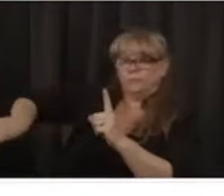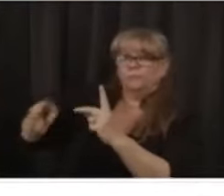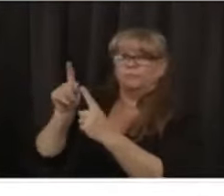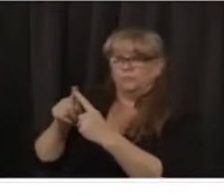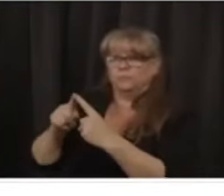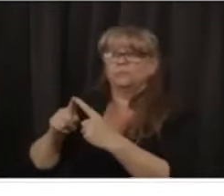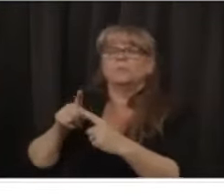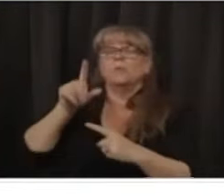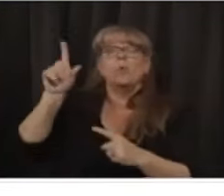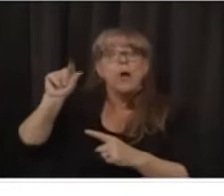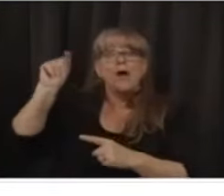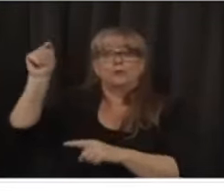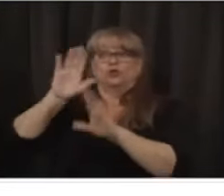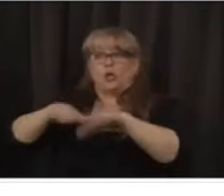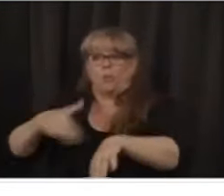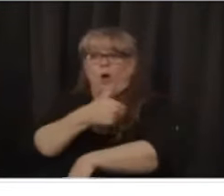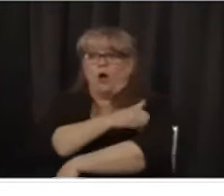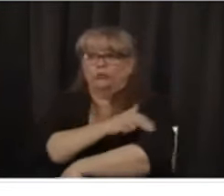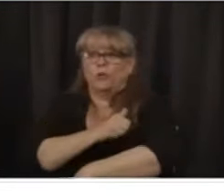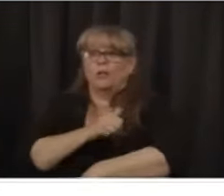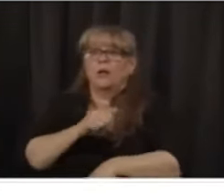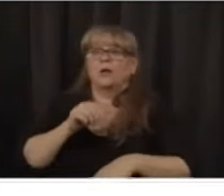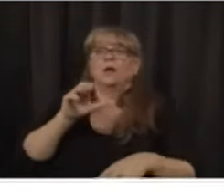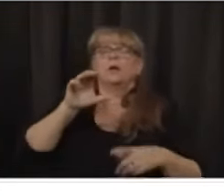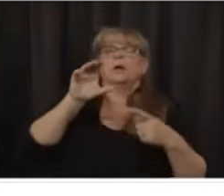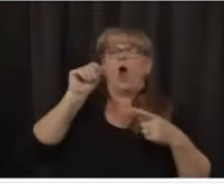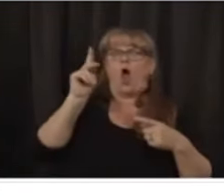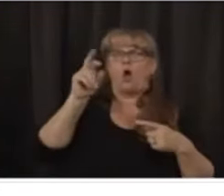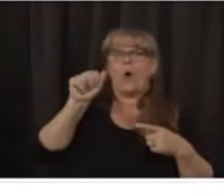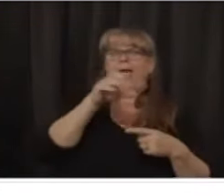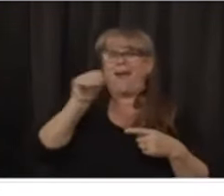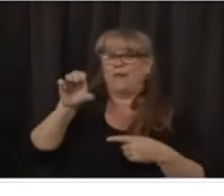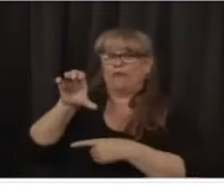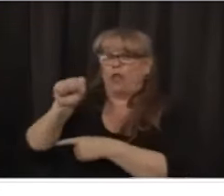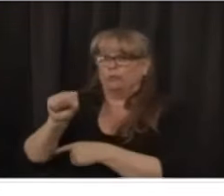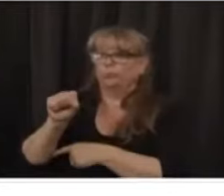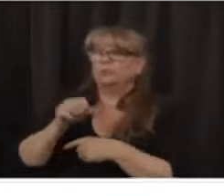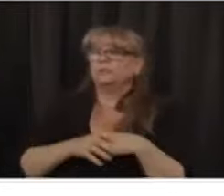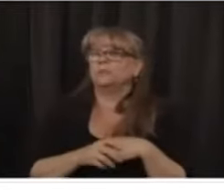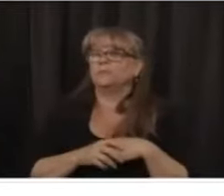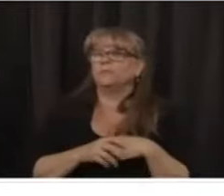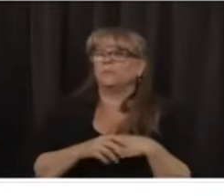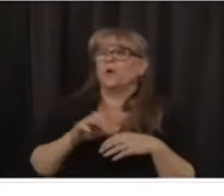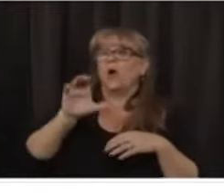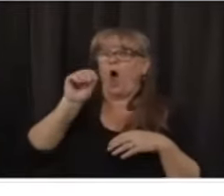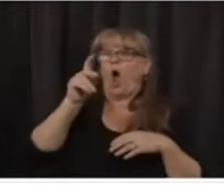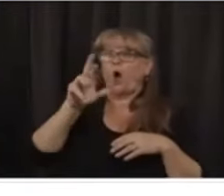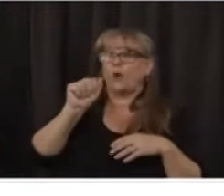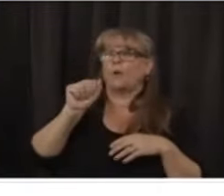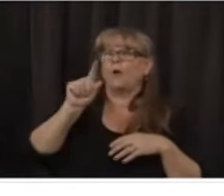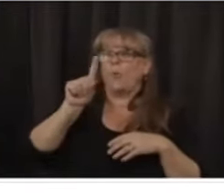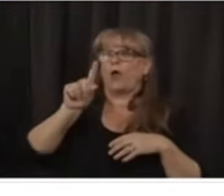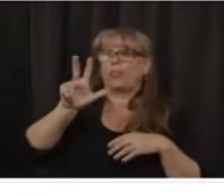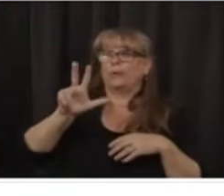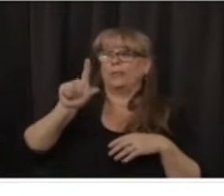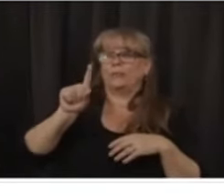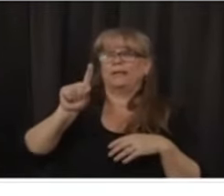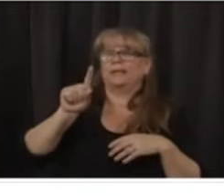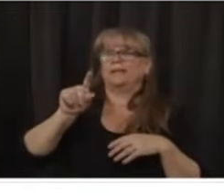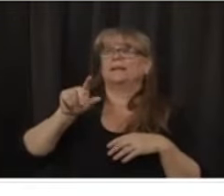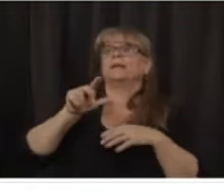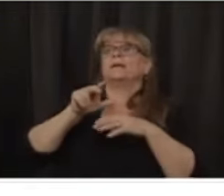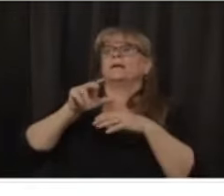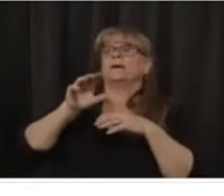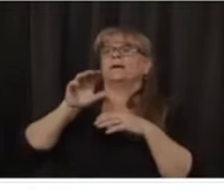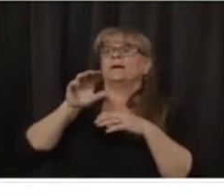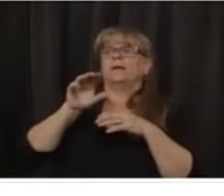Colorado Springs. So Aurora, 13123 East 16th Avenue, Colorado Springs, 4090 Briargate.